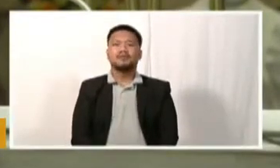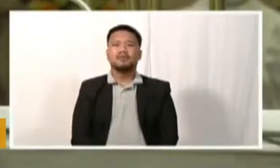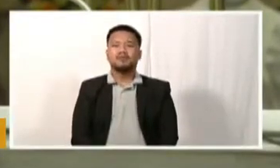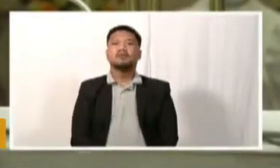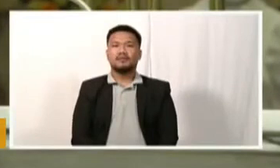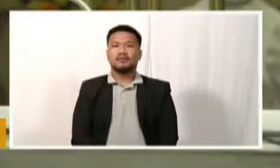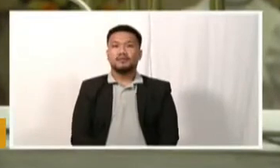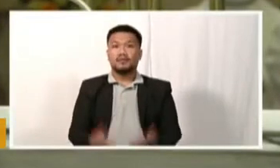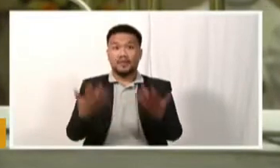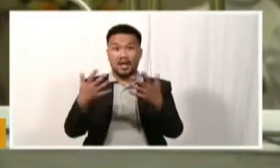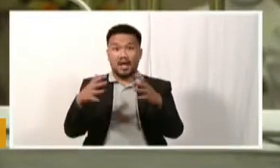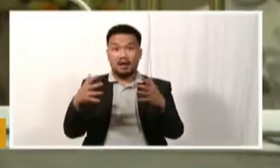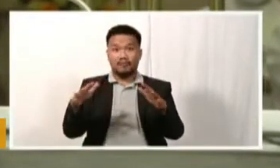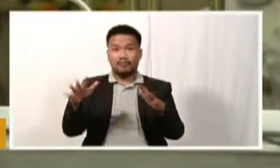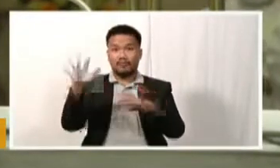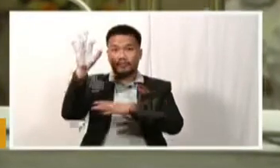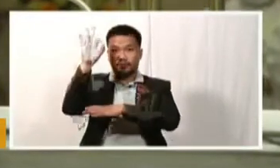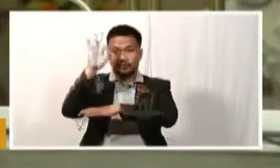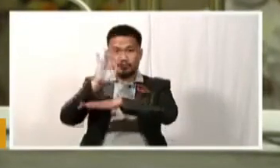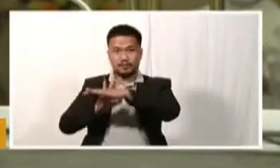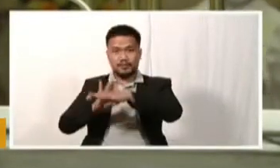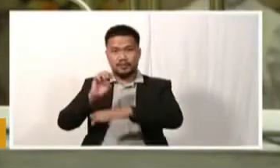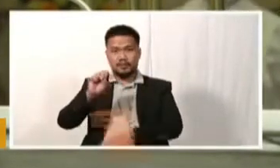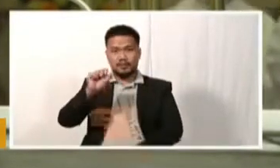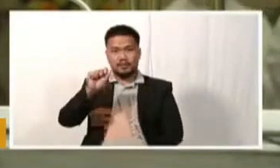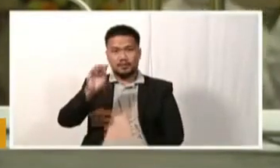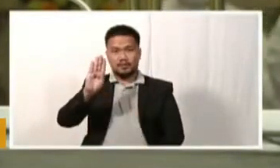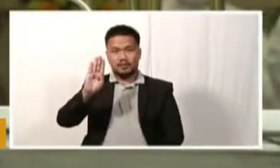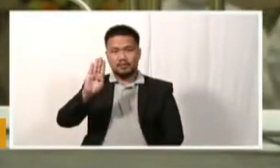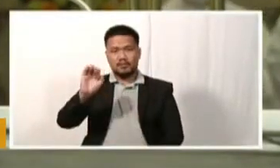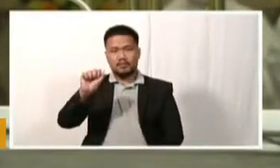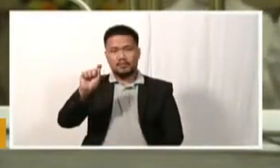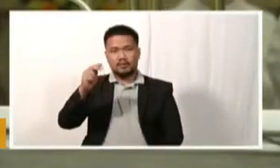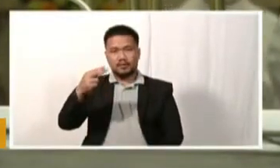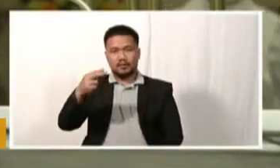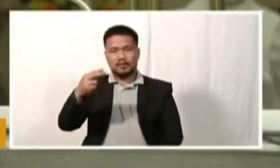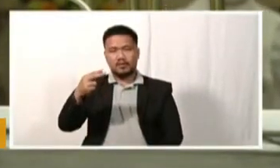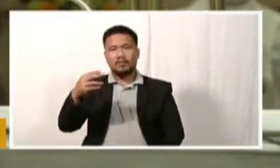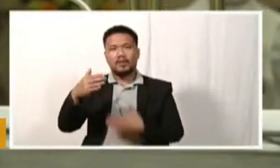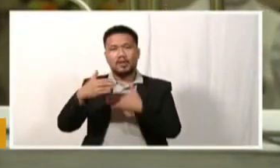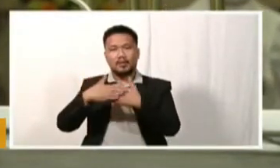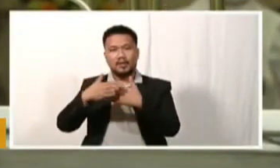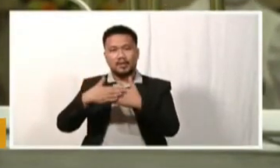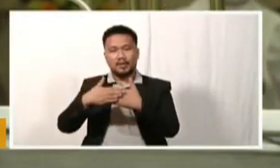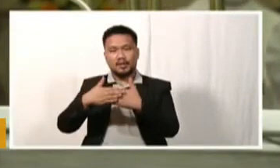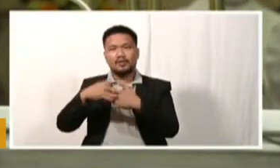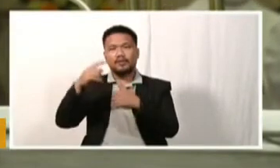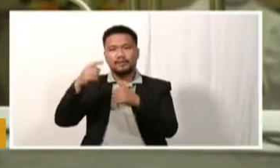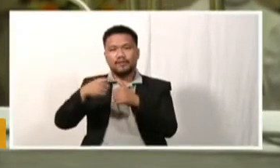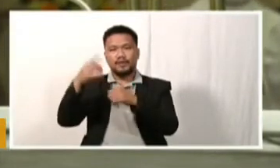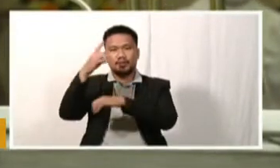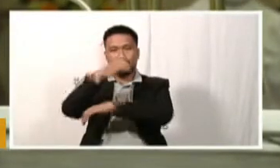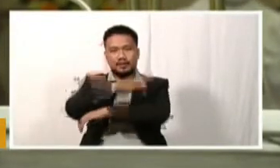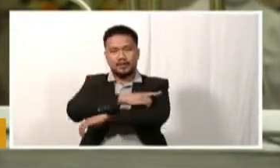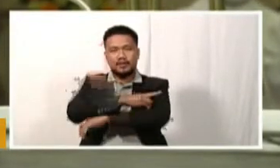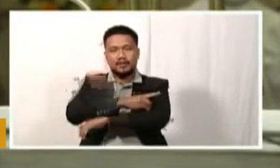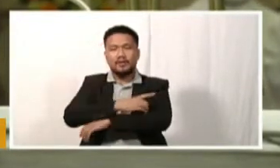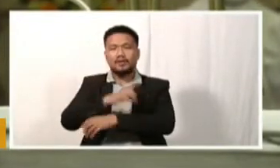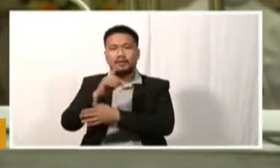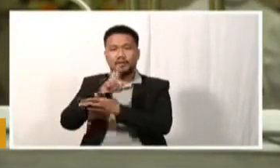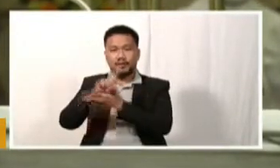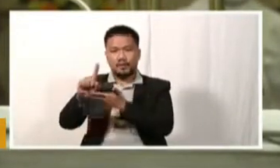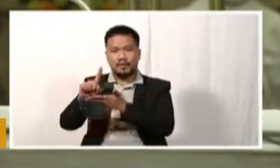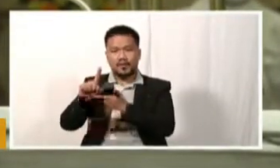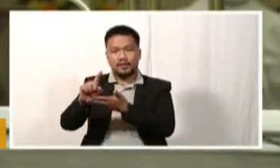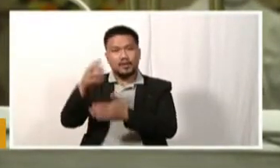After the Sabbath, as the first day of the week was dawning, Mary Magdalene and the other